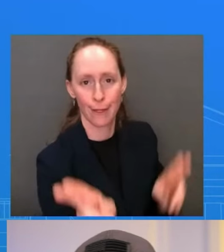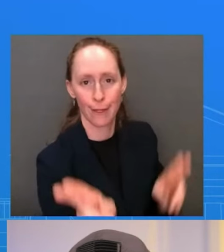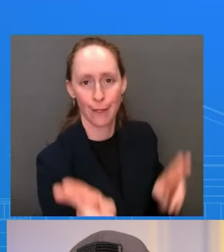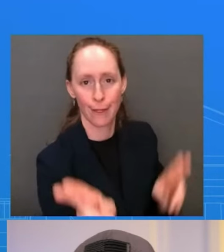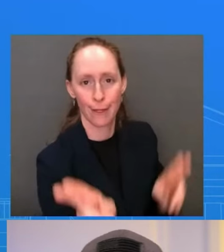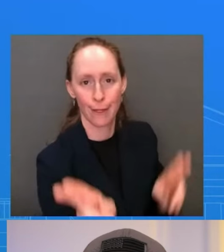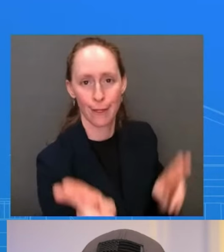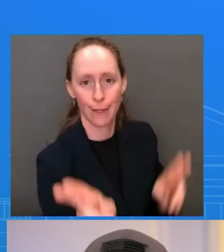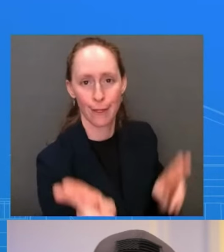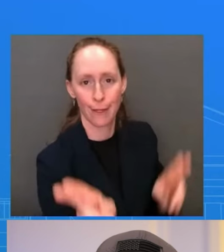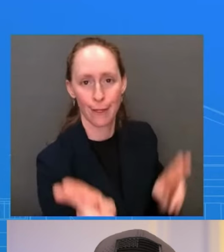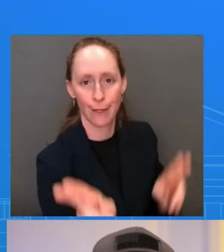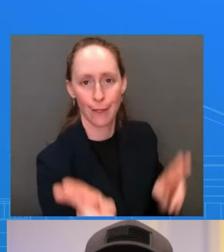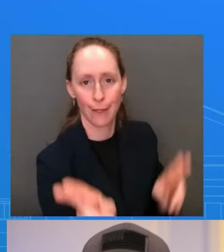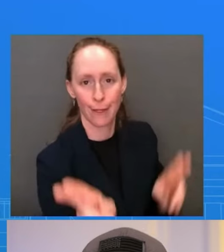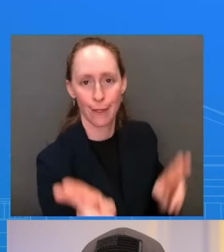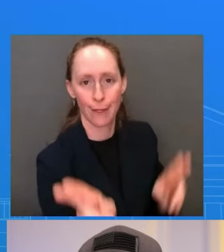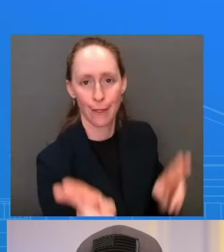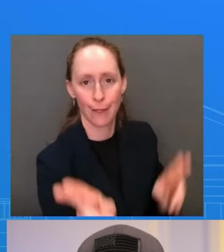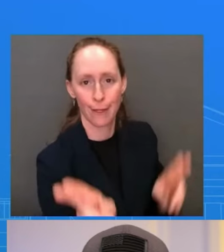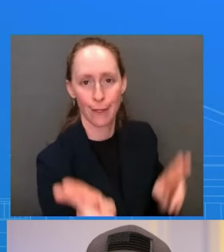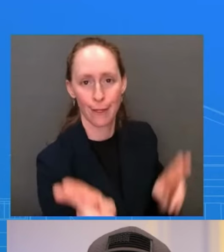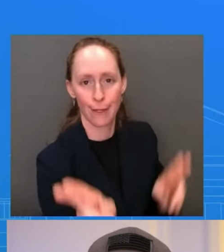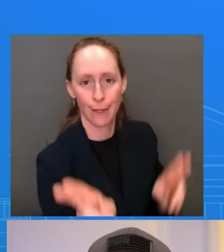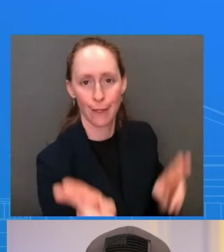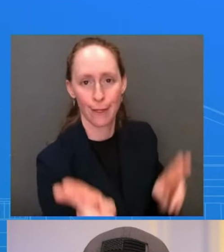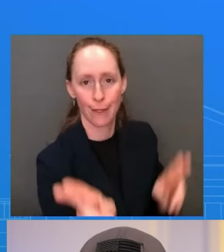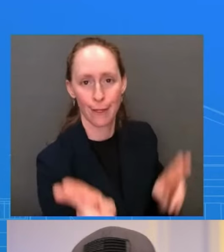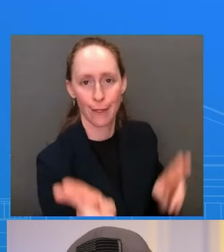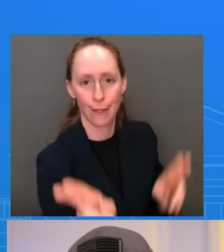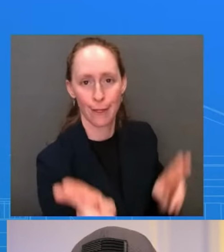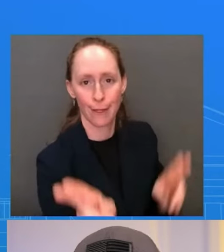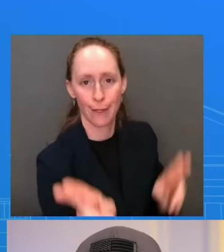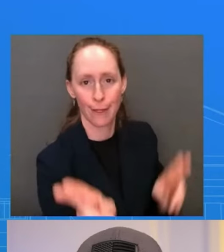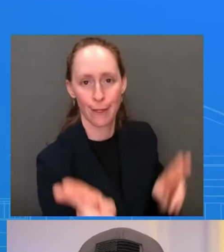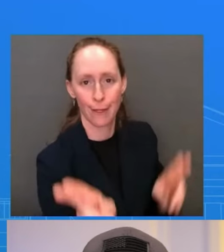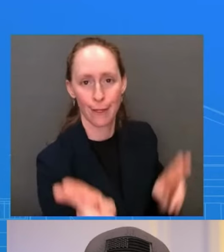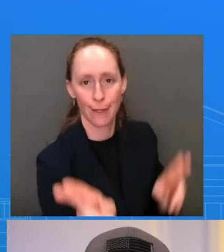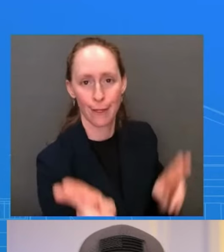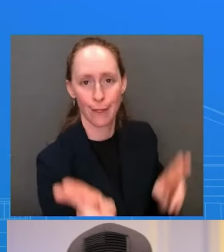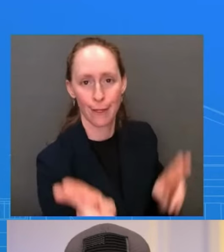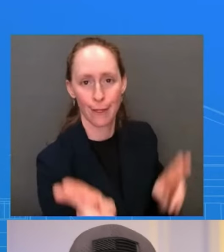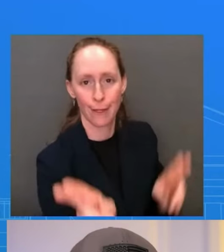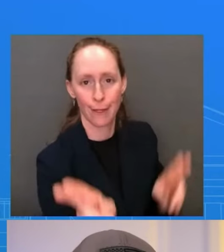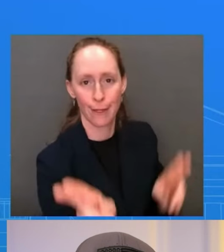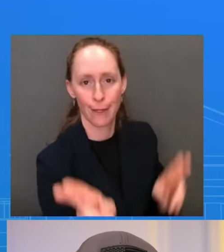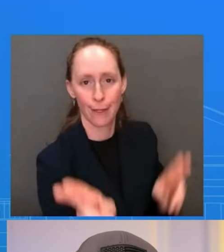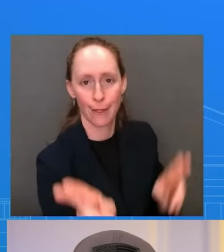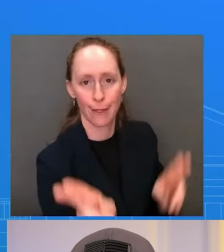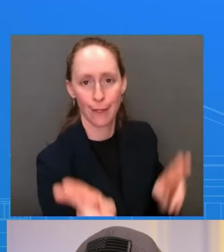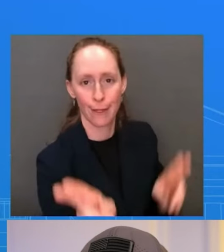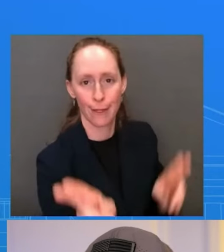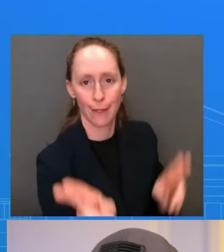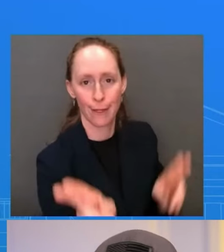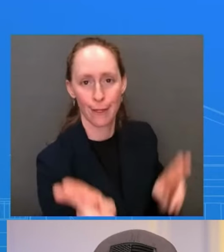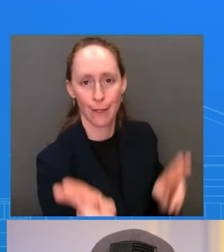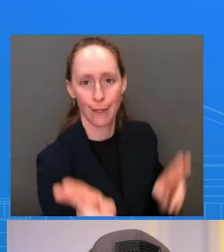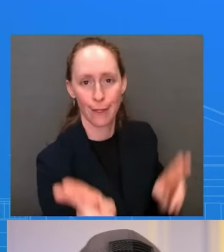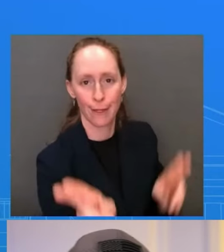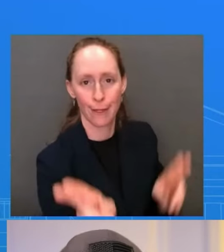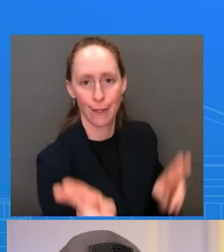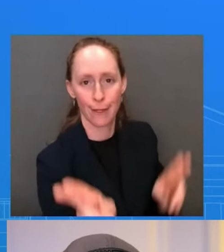75% are going to vote Democrat, which a Republican's never going to win office again, and it's going to take a century for that to happen. Now, you can look at the border. You can look at the